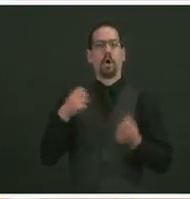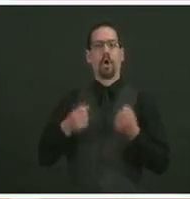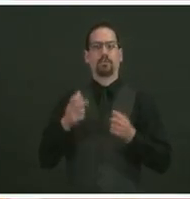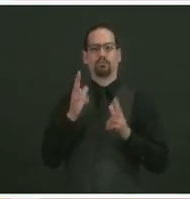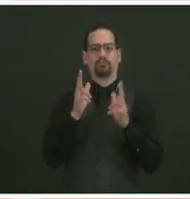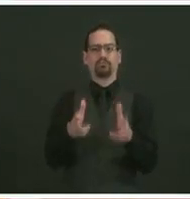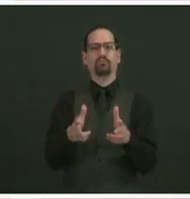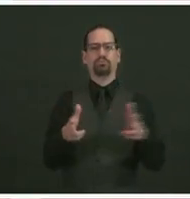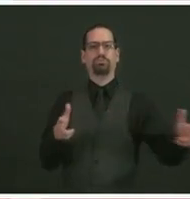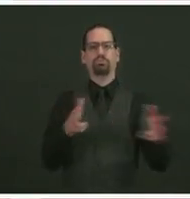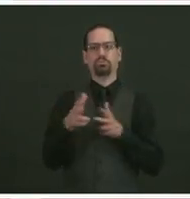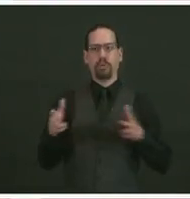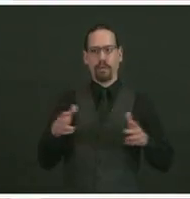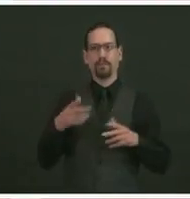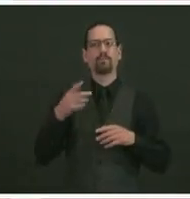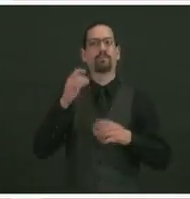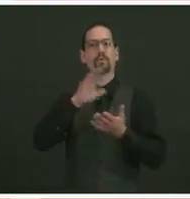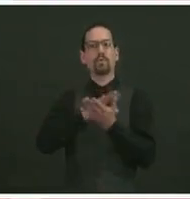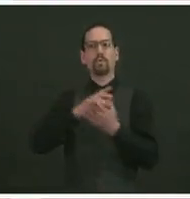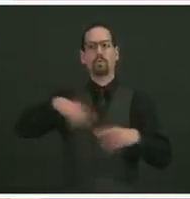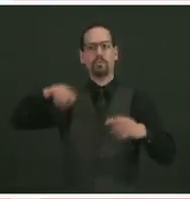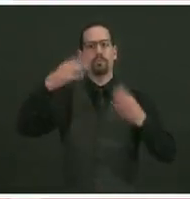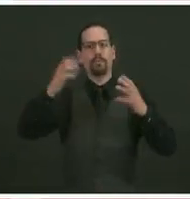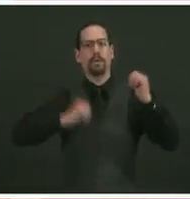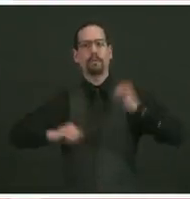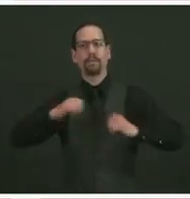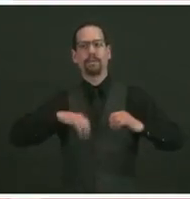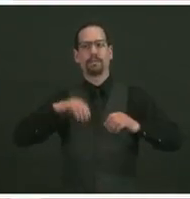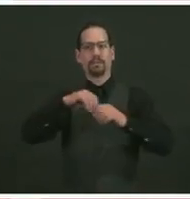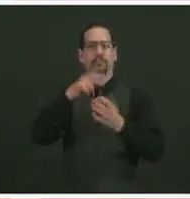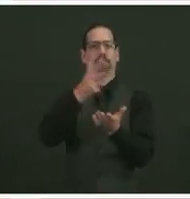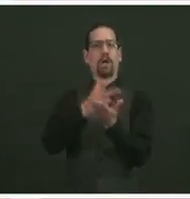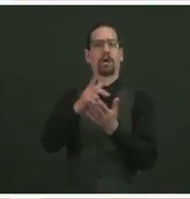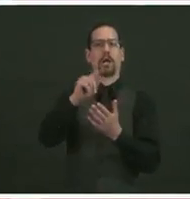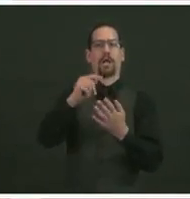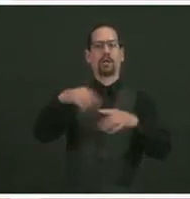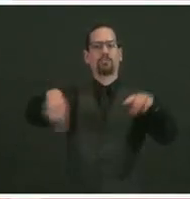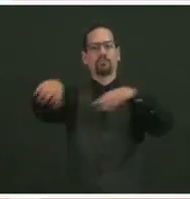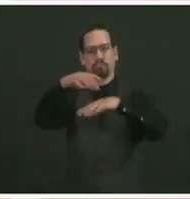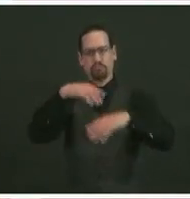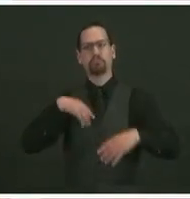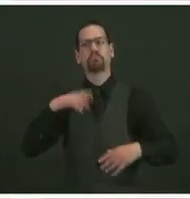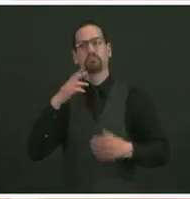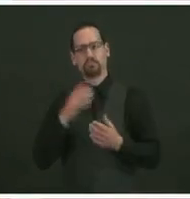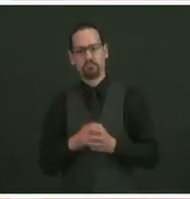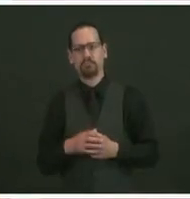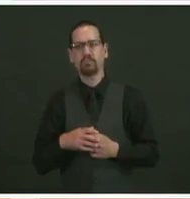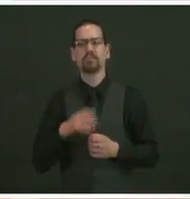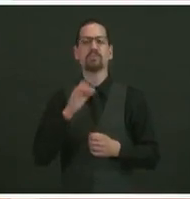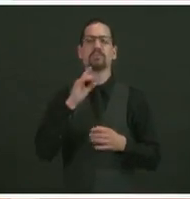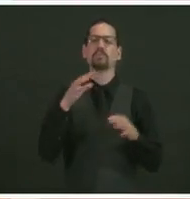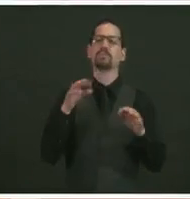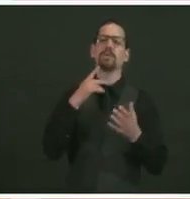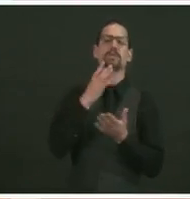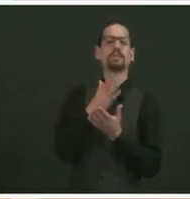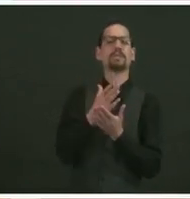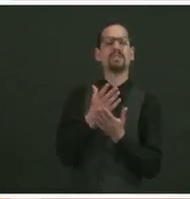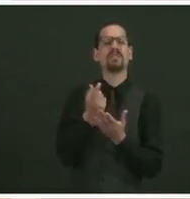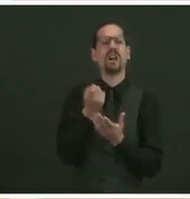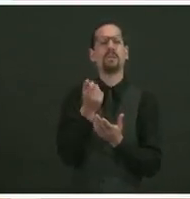School's doing a very responsible job at that. But I think it underscores how our lives are different. They're just not going to be different forever.